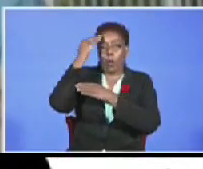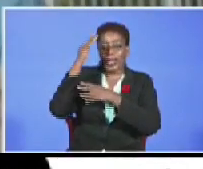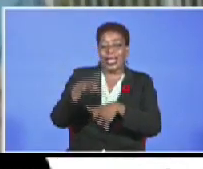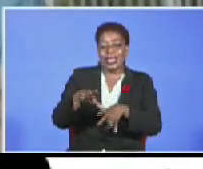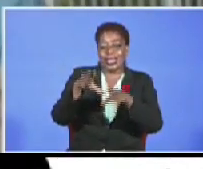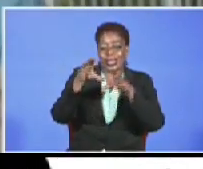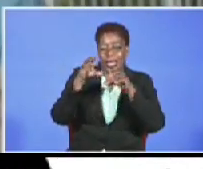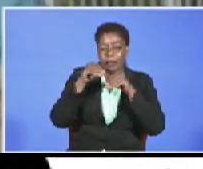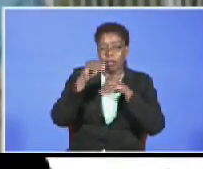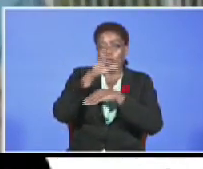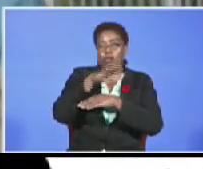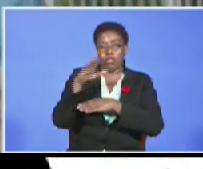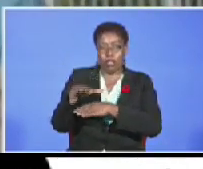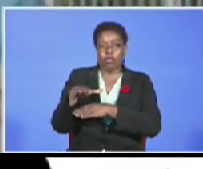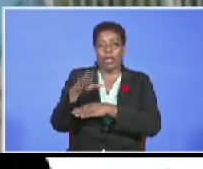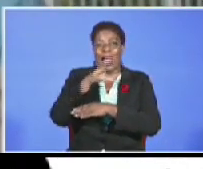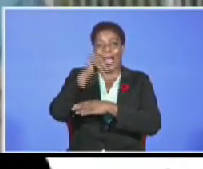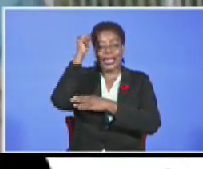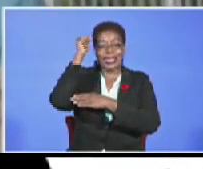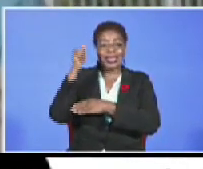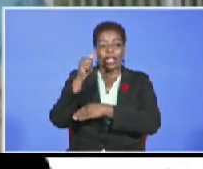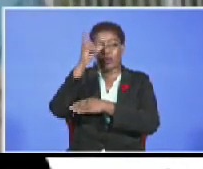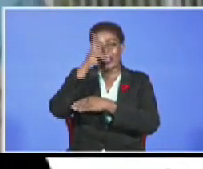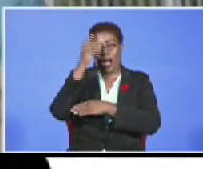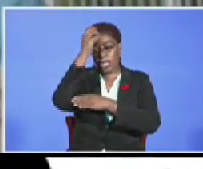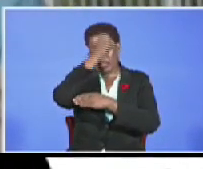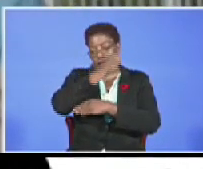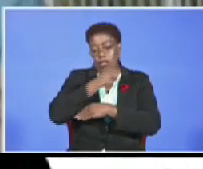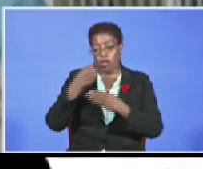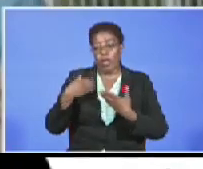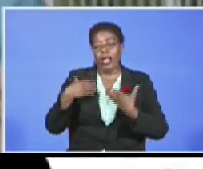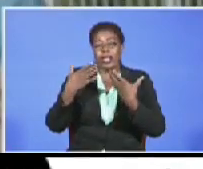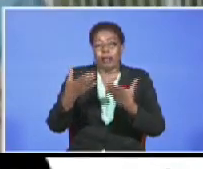acceptance of children and adults with Down syndrome while committing to their